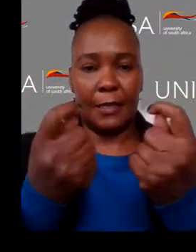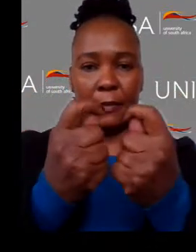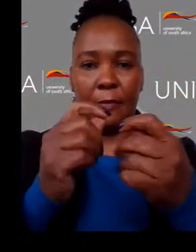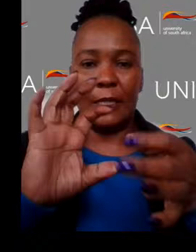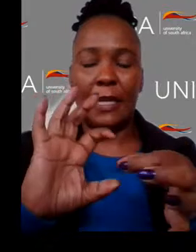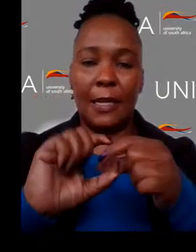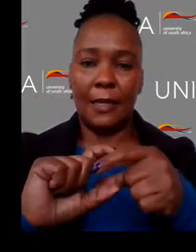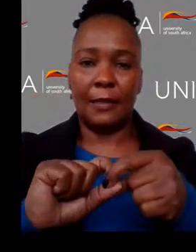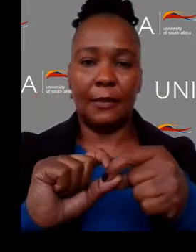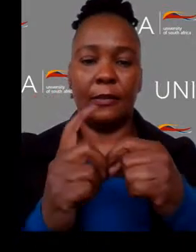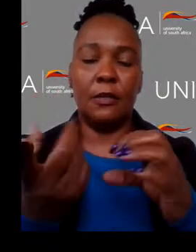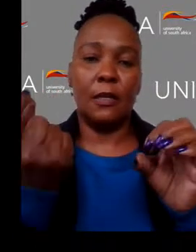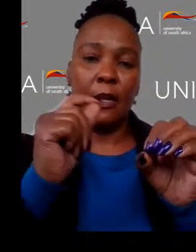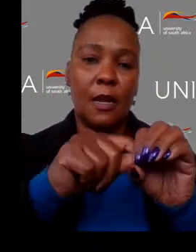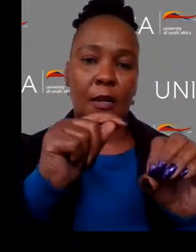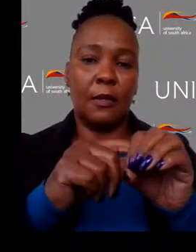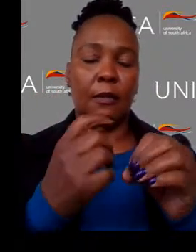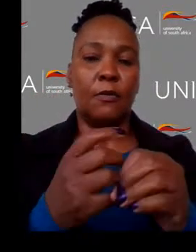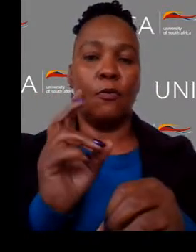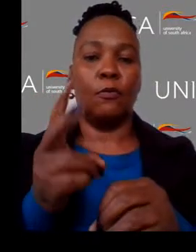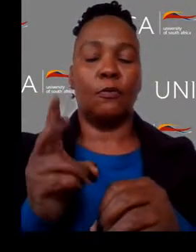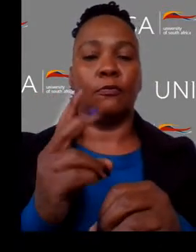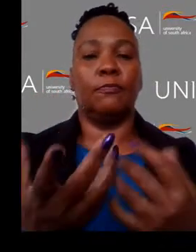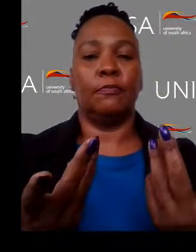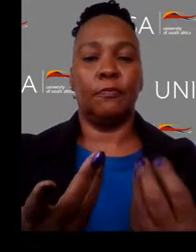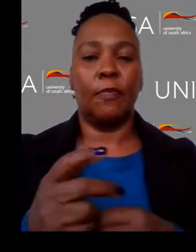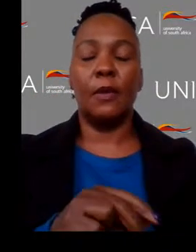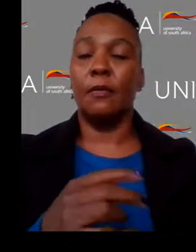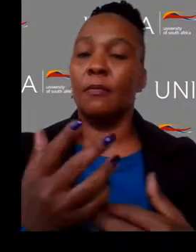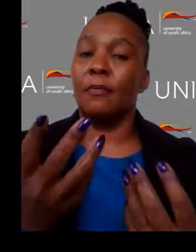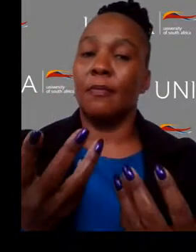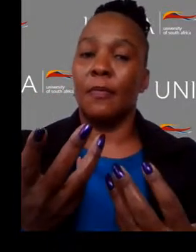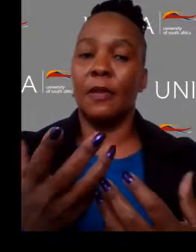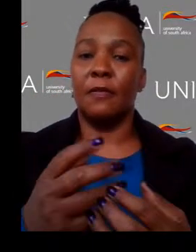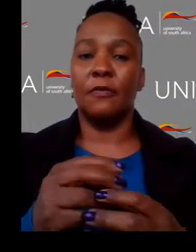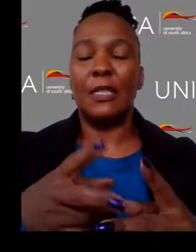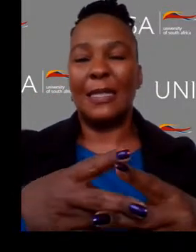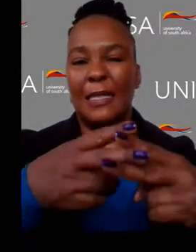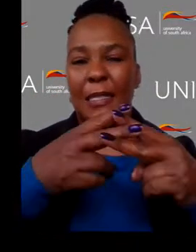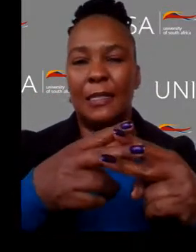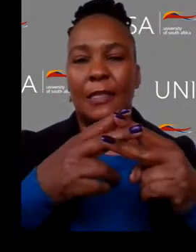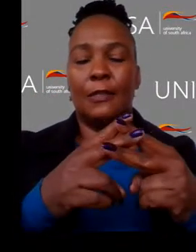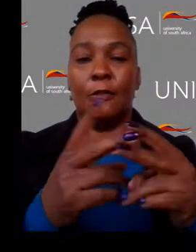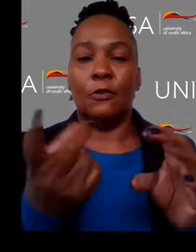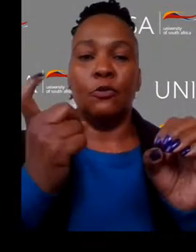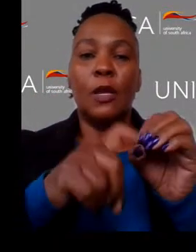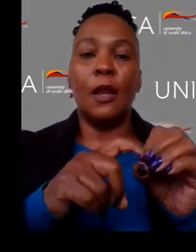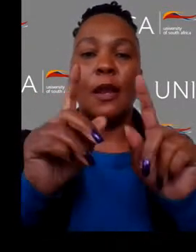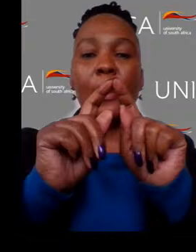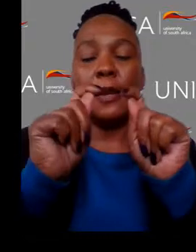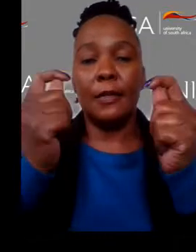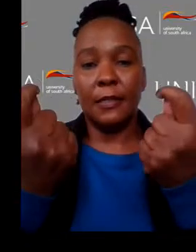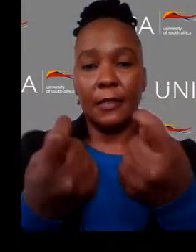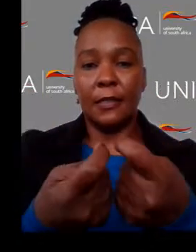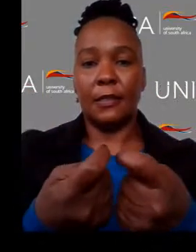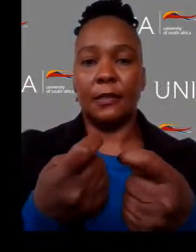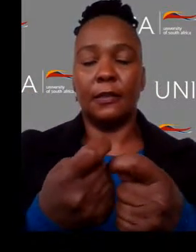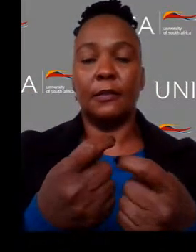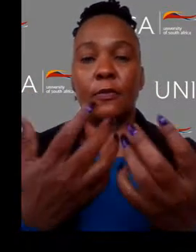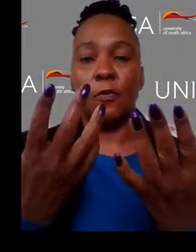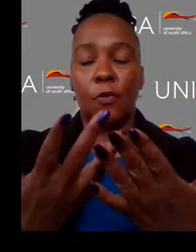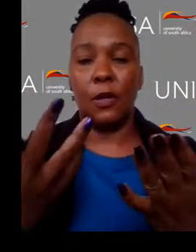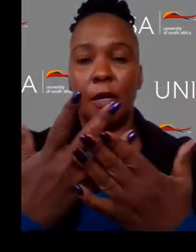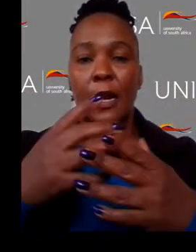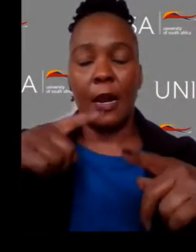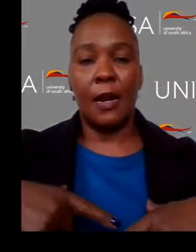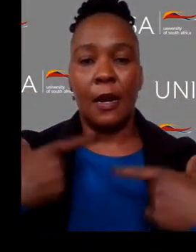the Teams session as well. But if you're having difficulty joining with Teams, you can follow along on the live